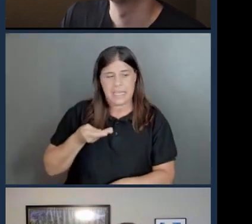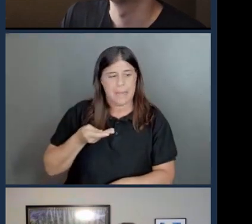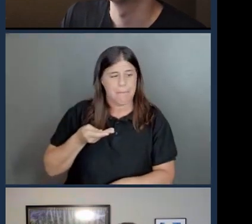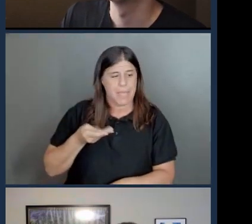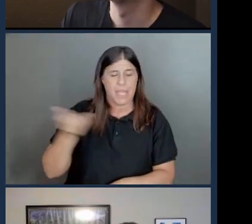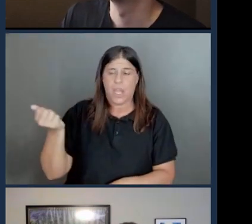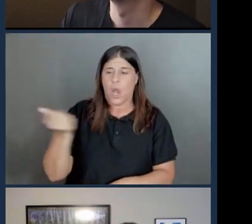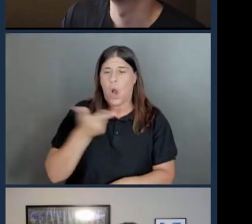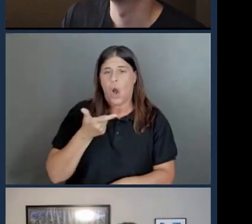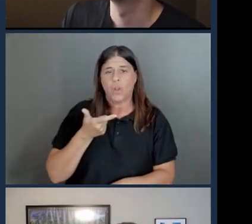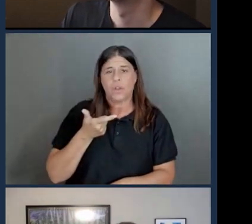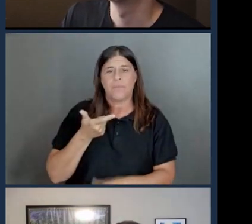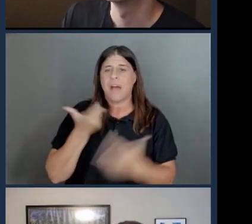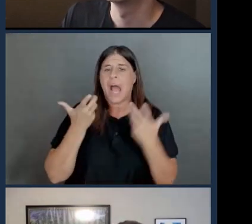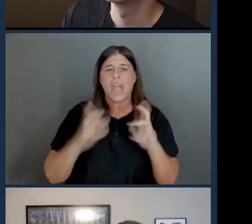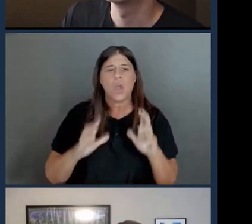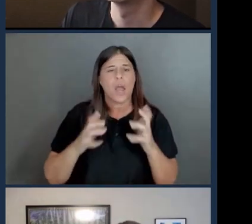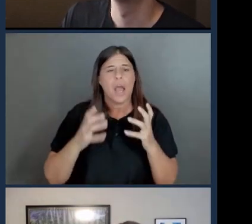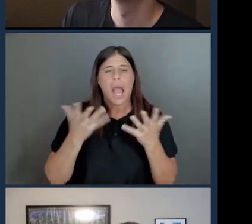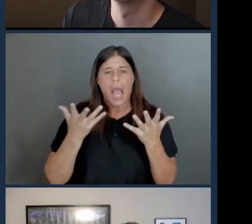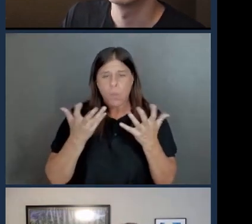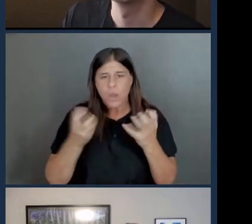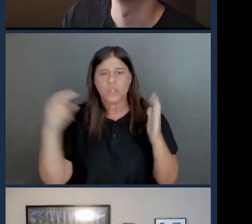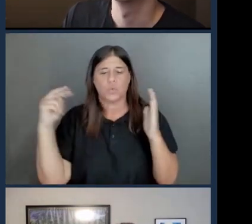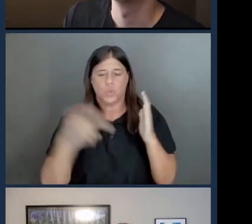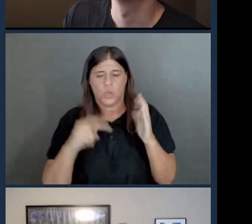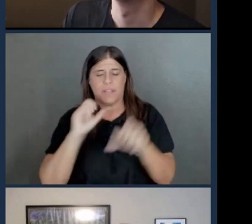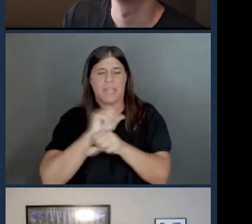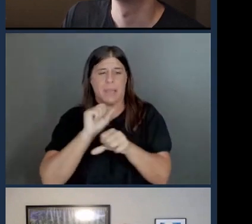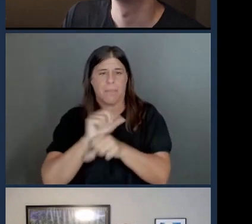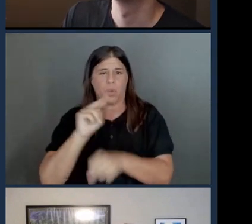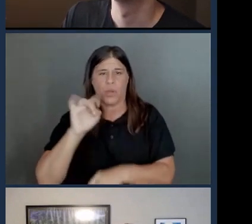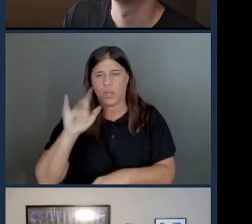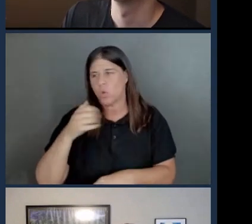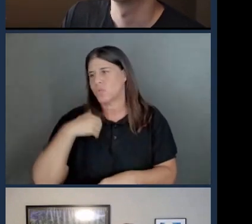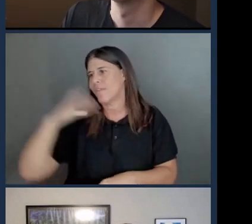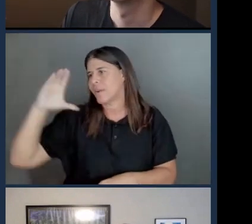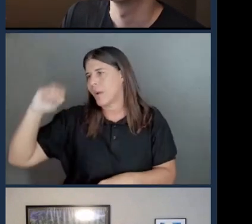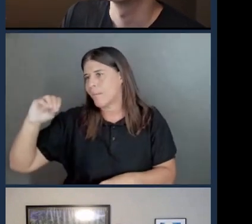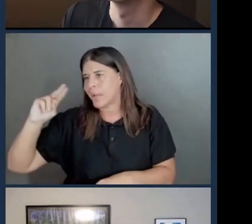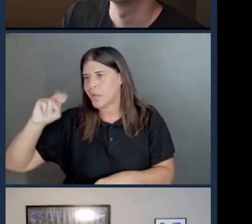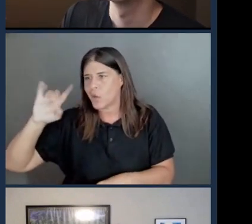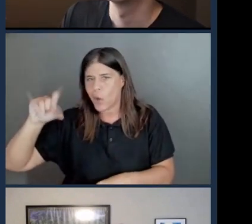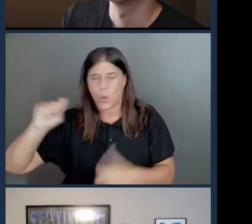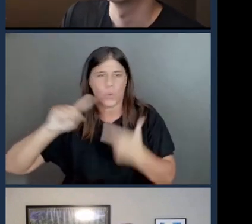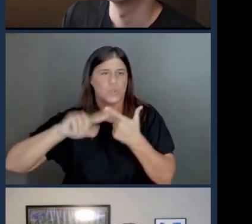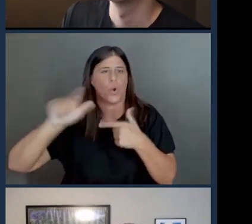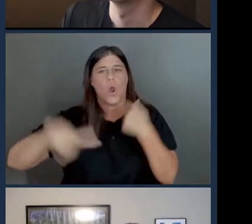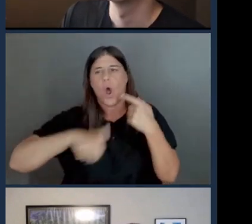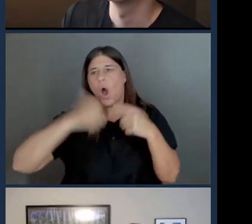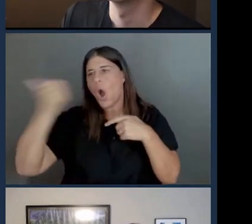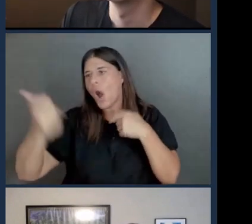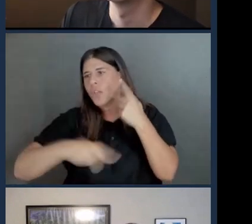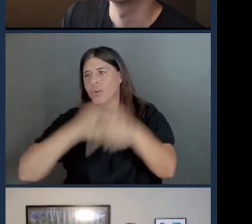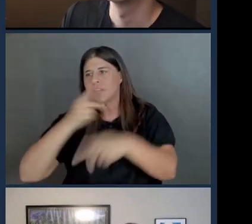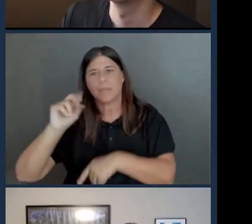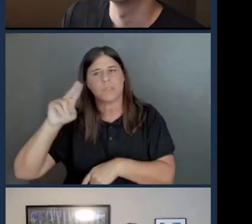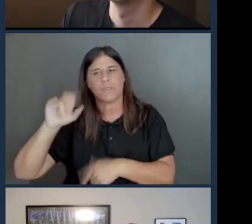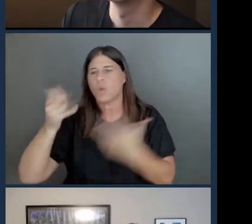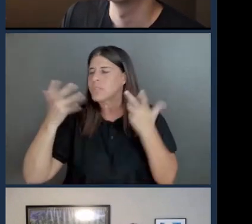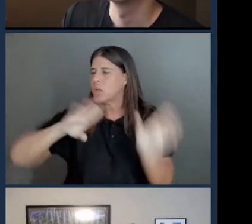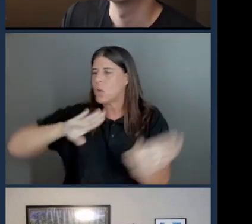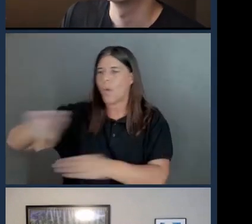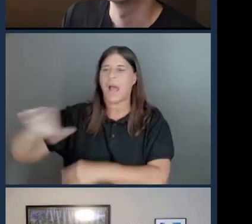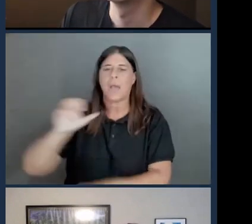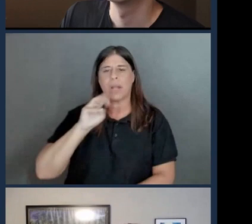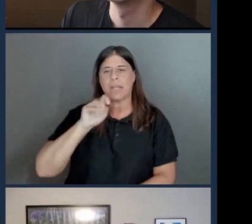of the, I only want to look at the employee nodes in my graph. If you have company nodes or you have other types of nodes, I don't want to look at those in order to traverse